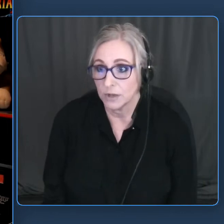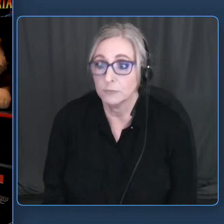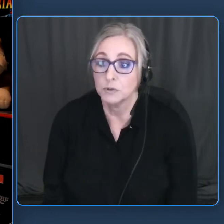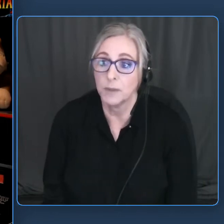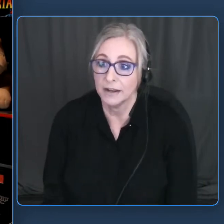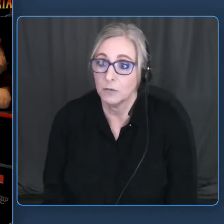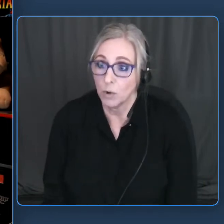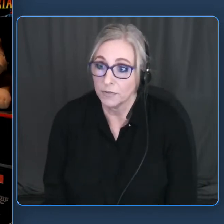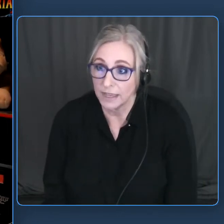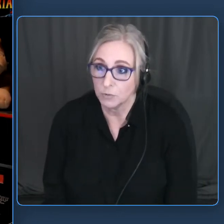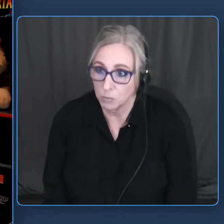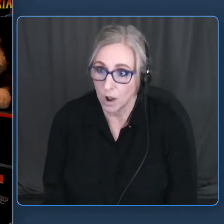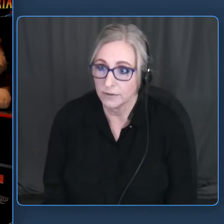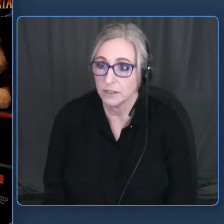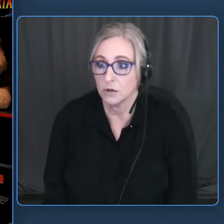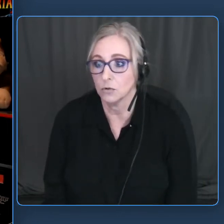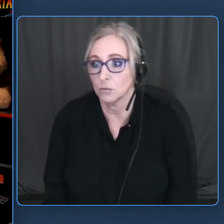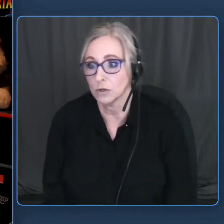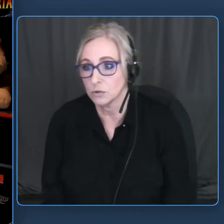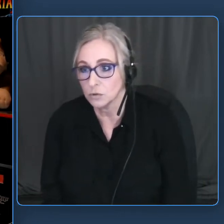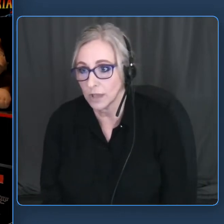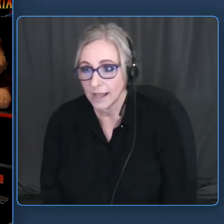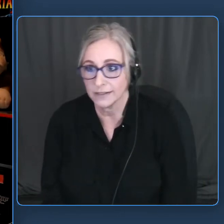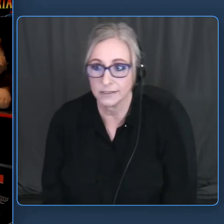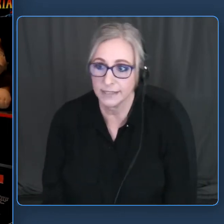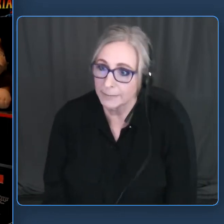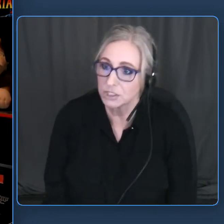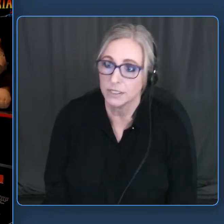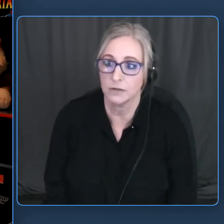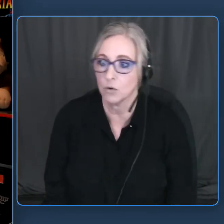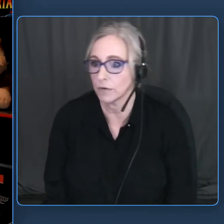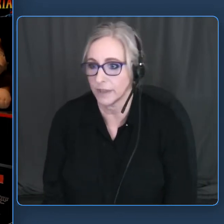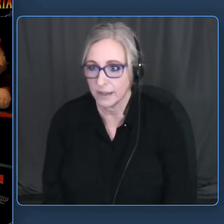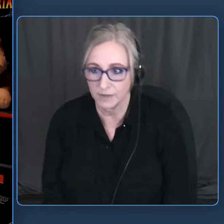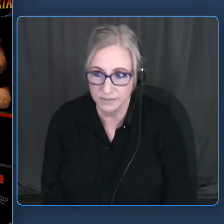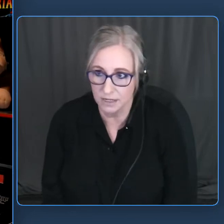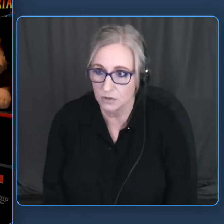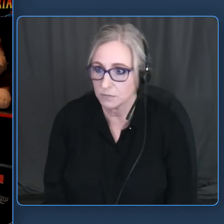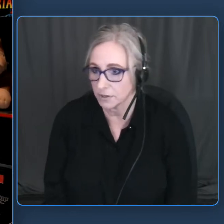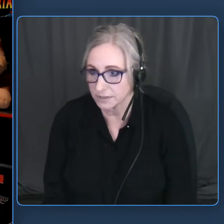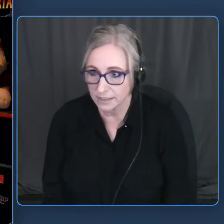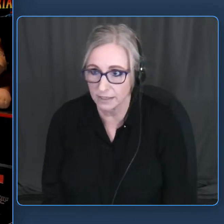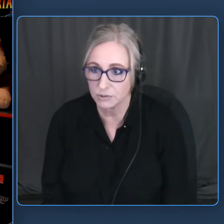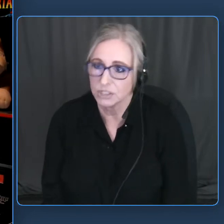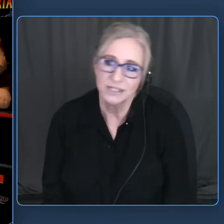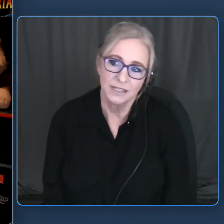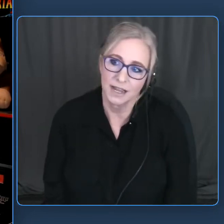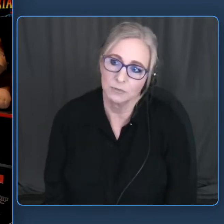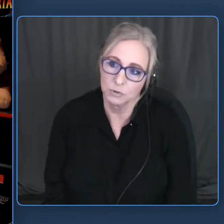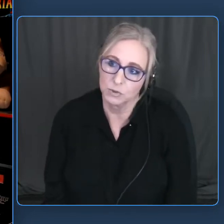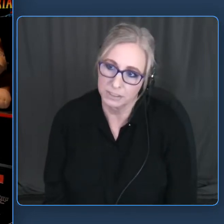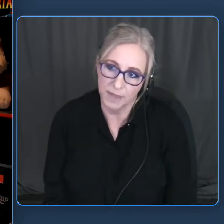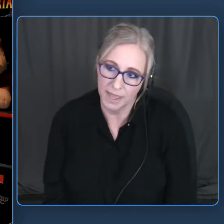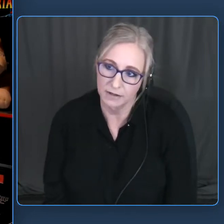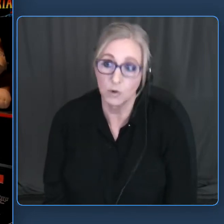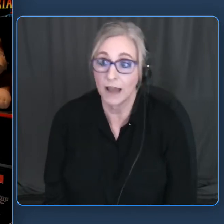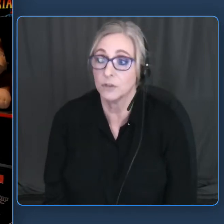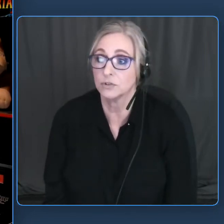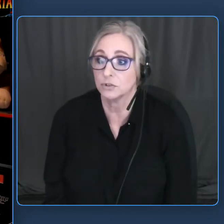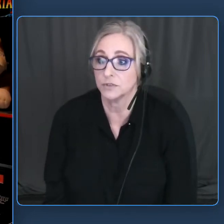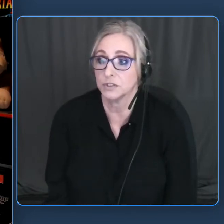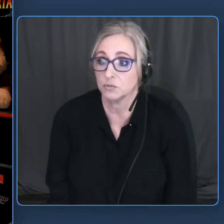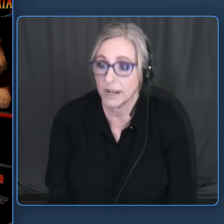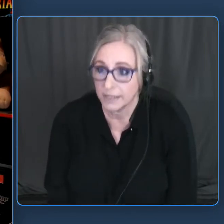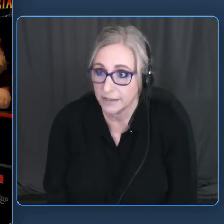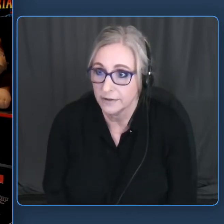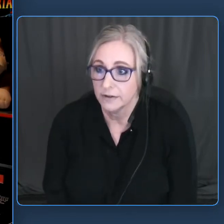need, kind of would depend on what they would want, what Google has, like captioning, or if they have ASL or American Sign Language, kind of would really depend. And you'll have